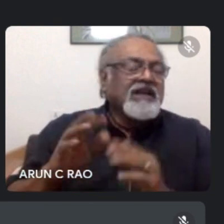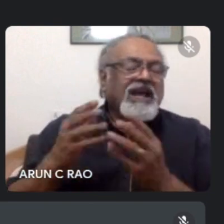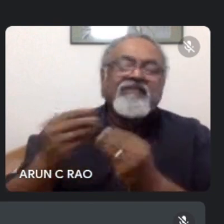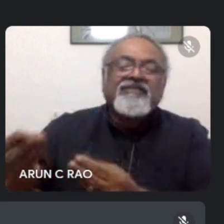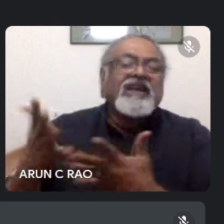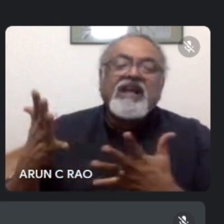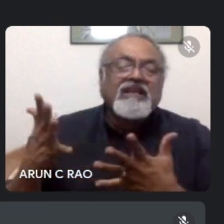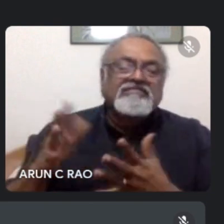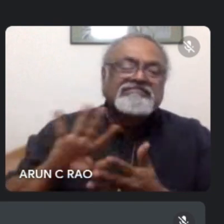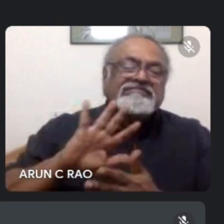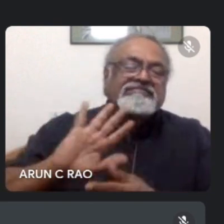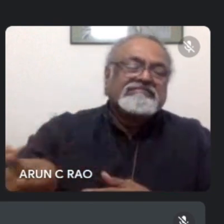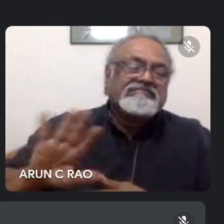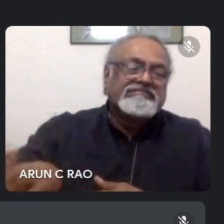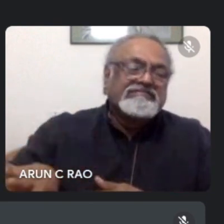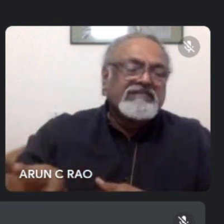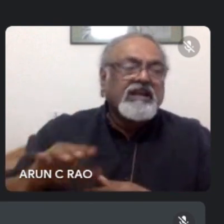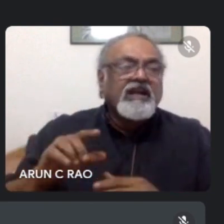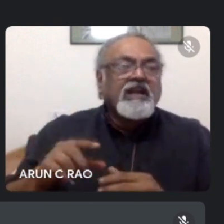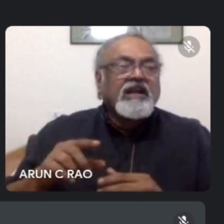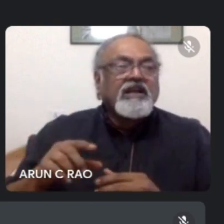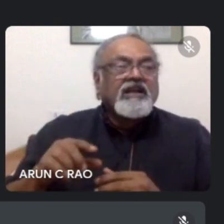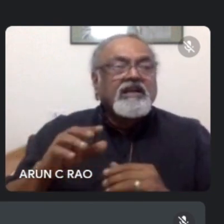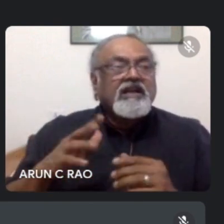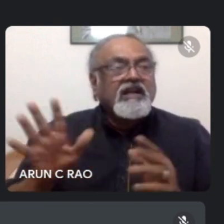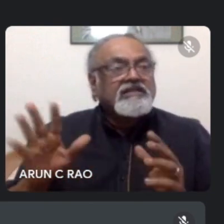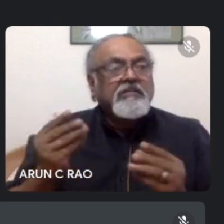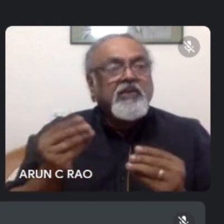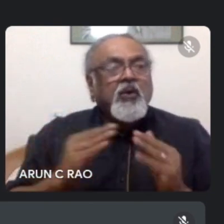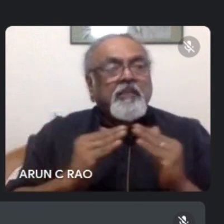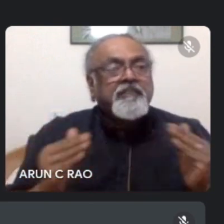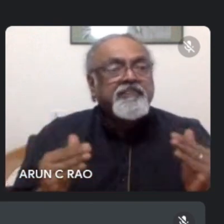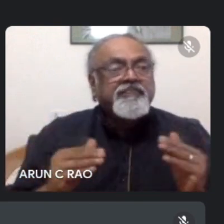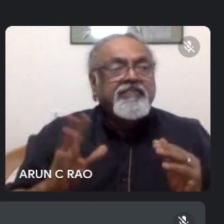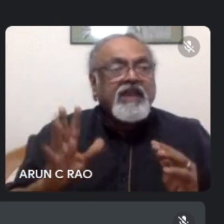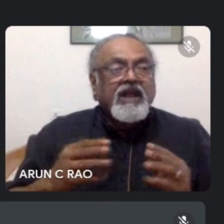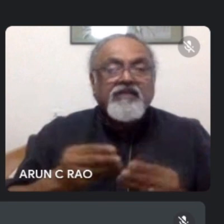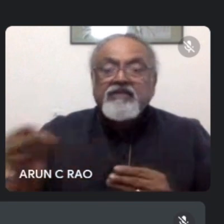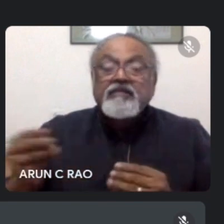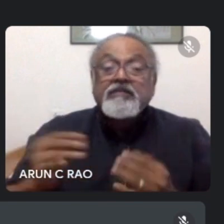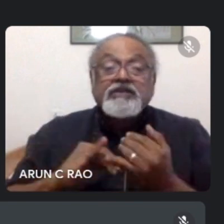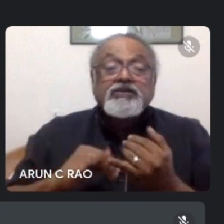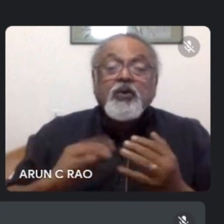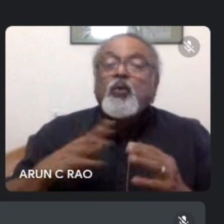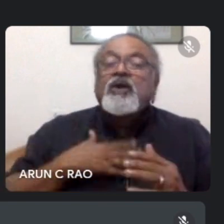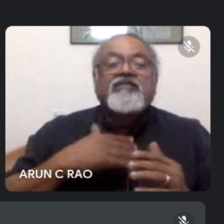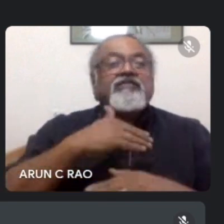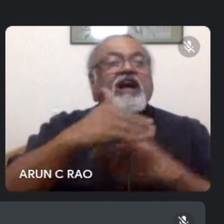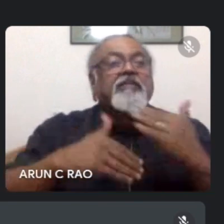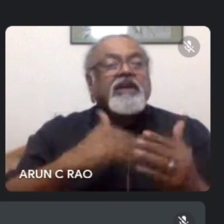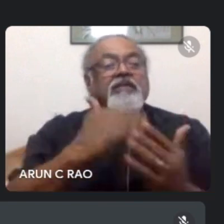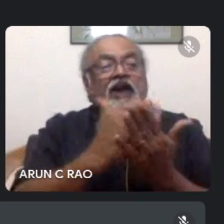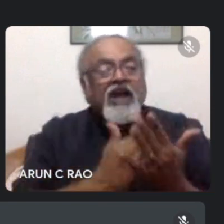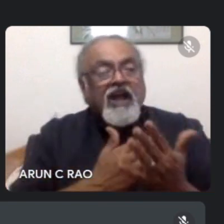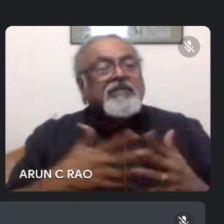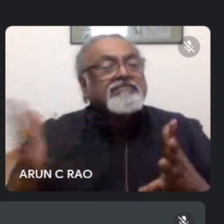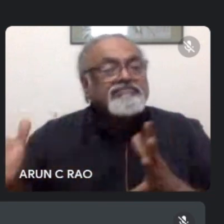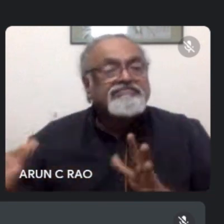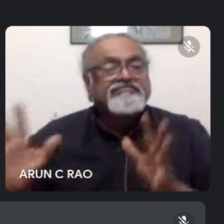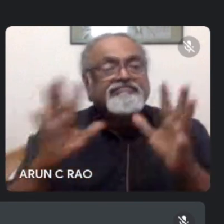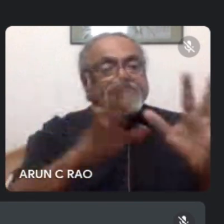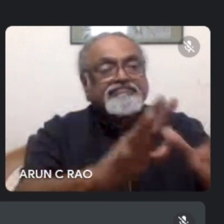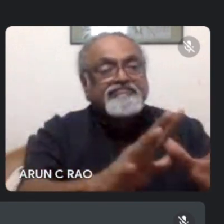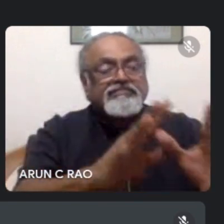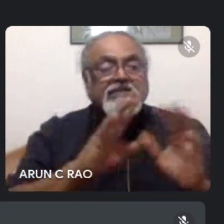made to stay away. It's really sad part. In some houses, they're not brought to social events. They are made to feel like as